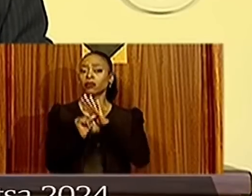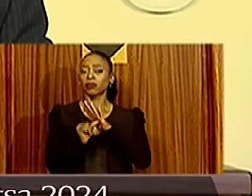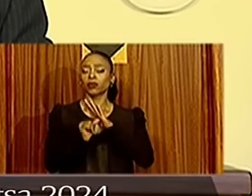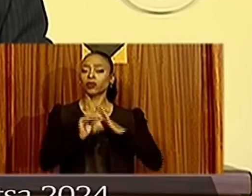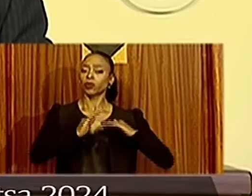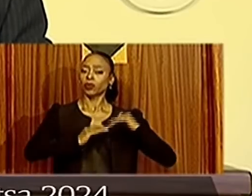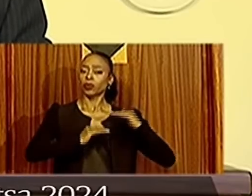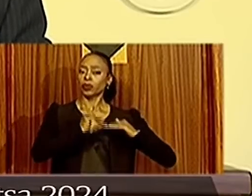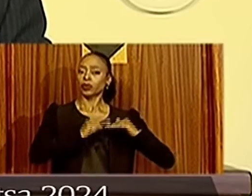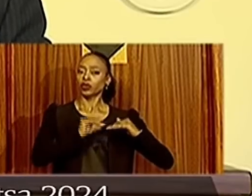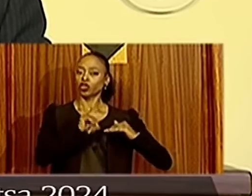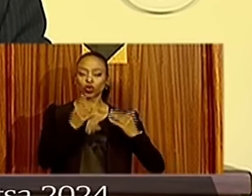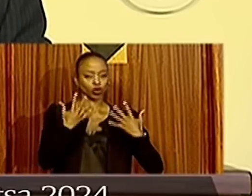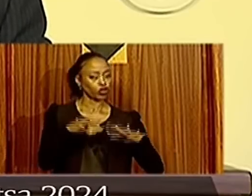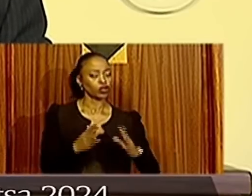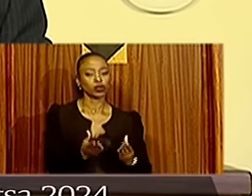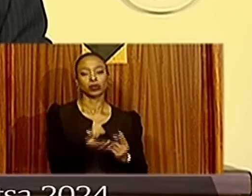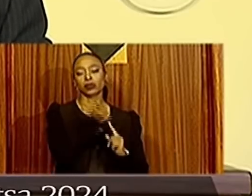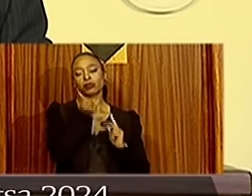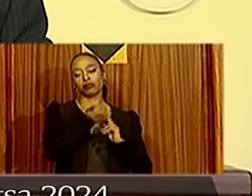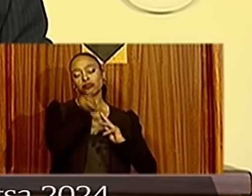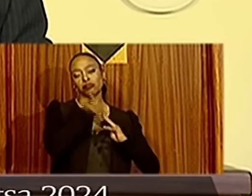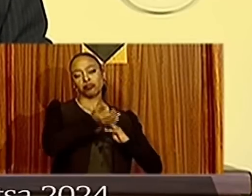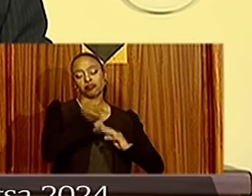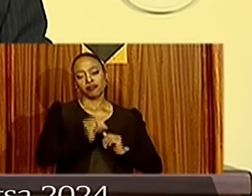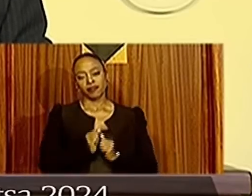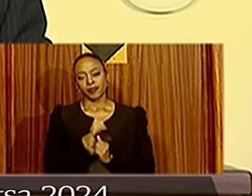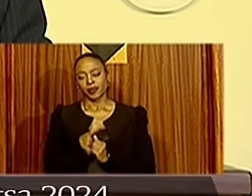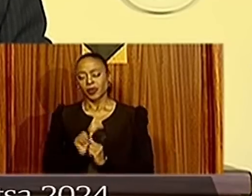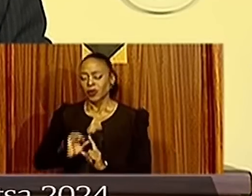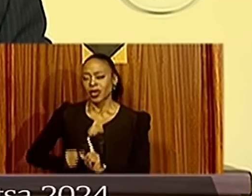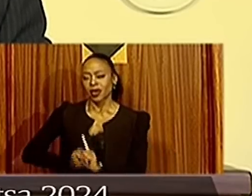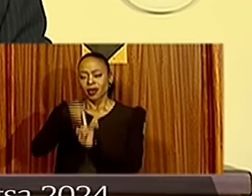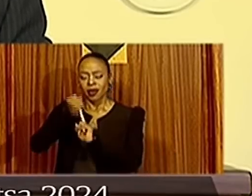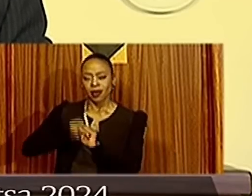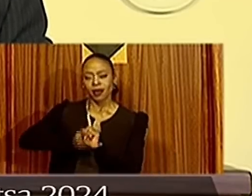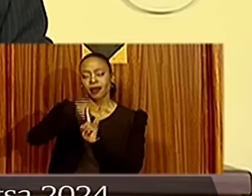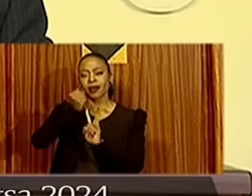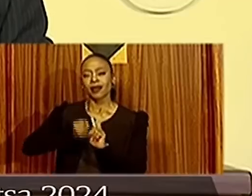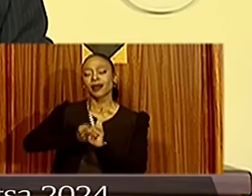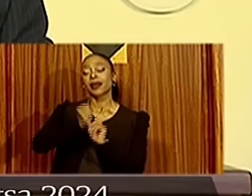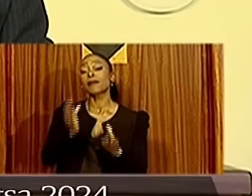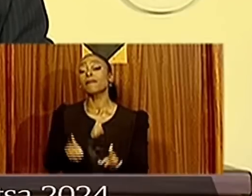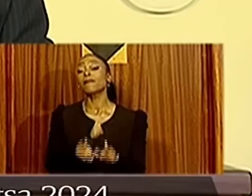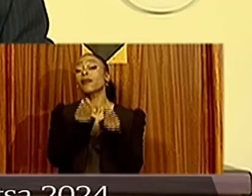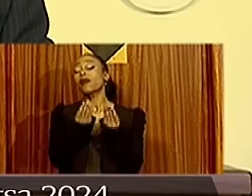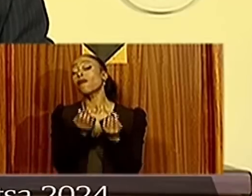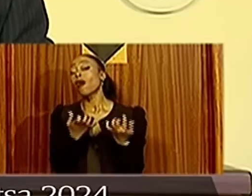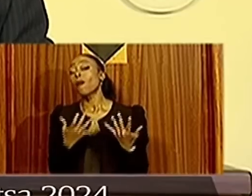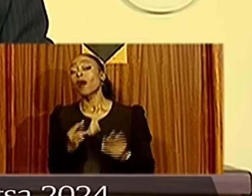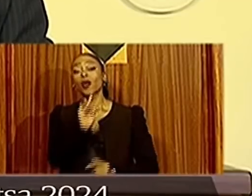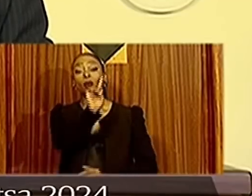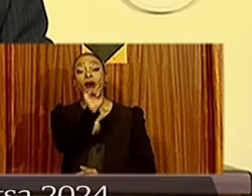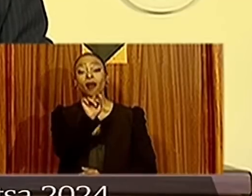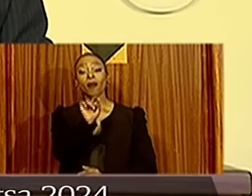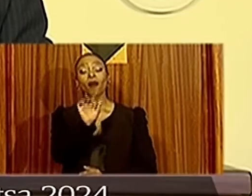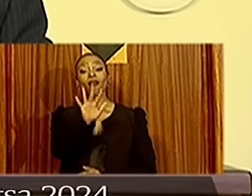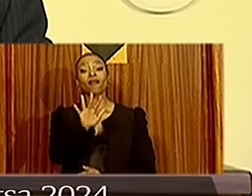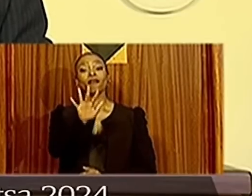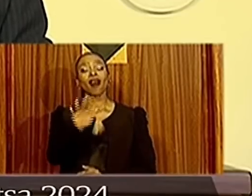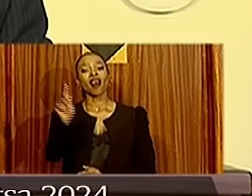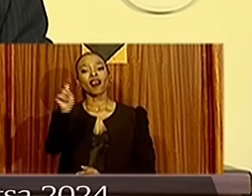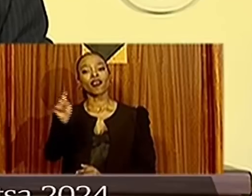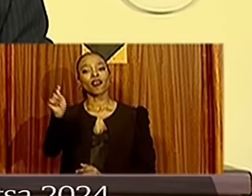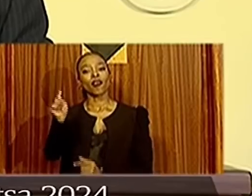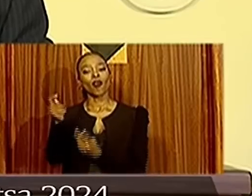infrastructure facilities. Together, we mobilize more than 1.5 trillion rand in new